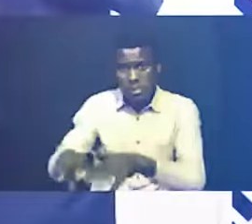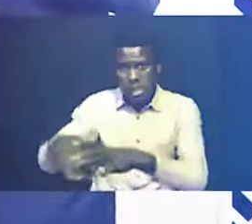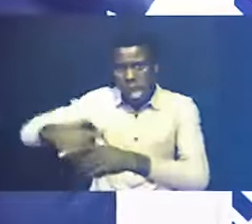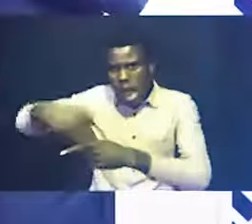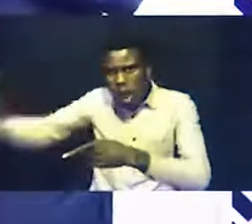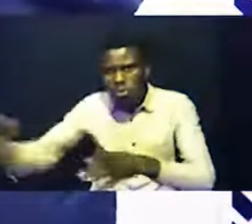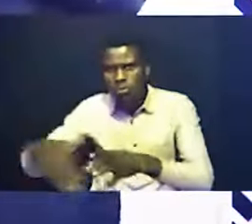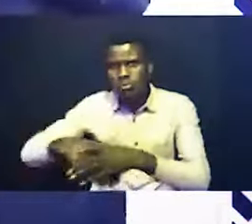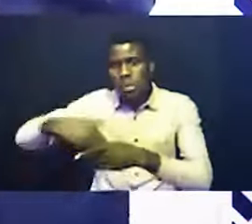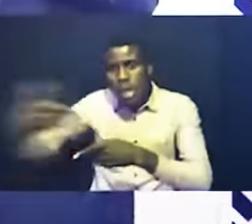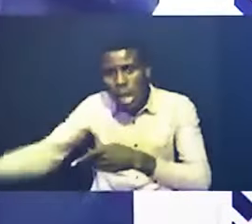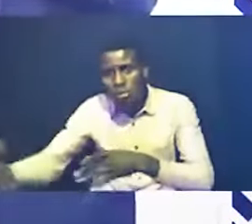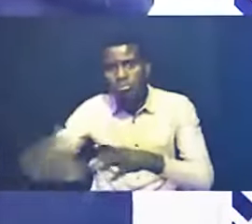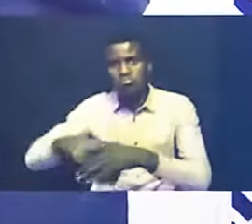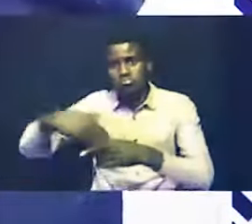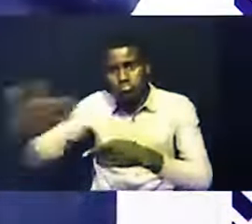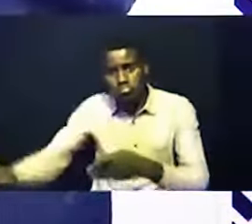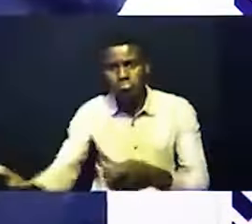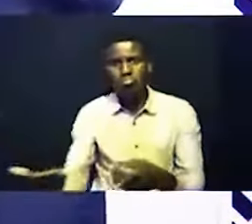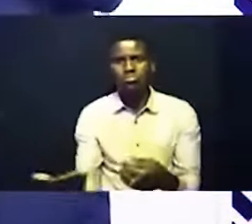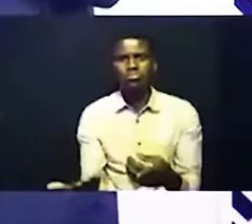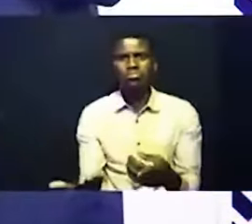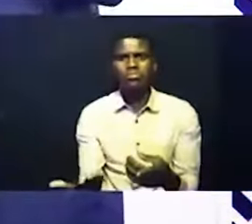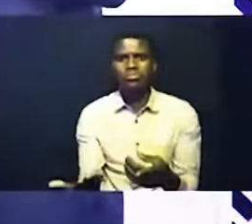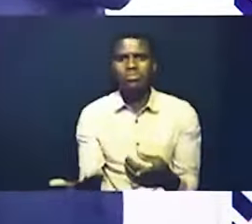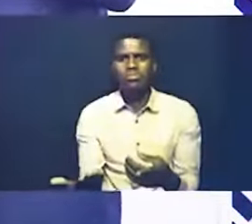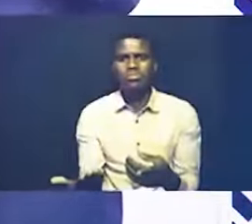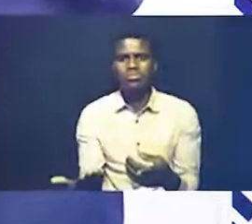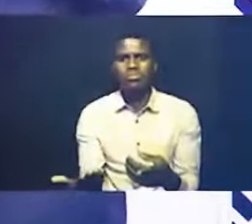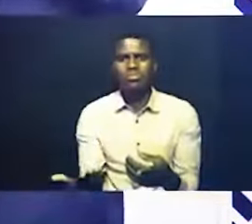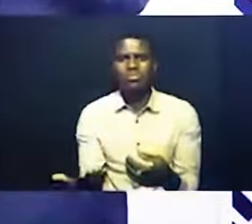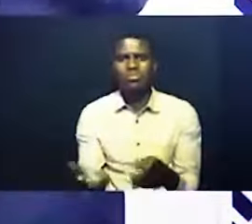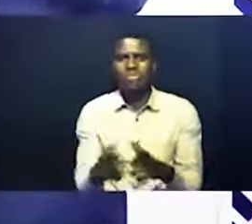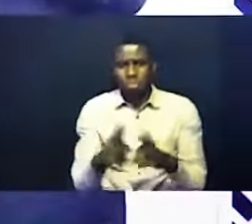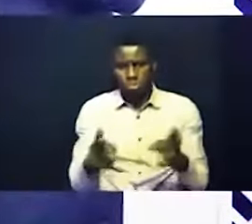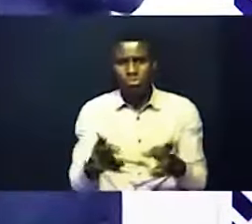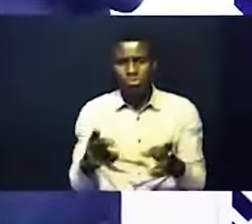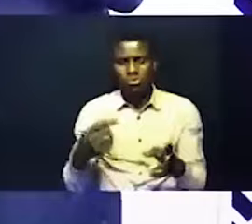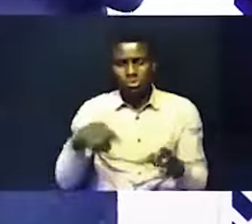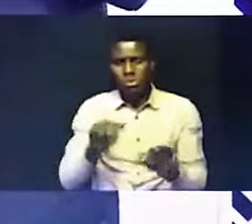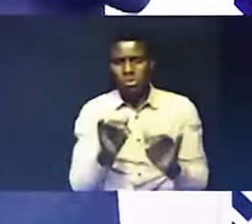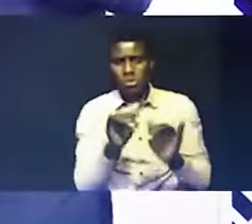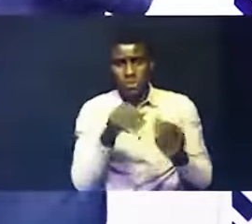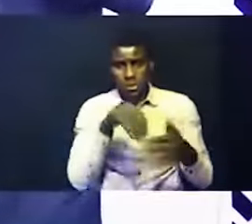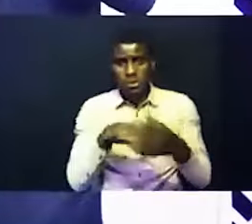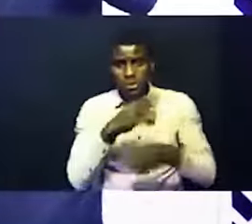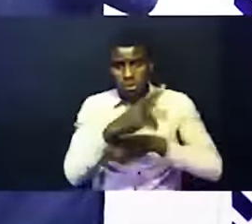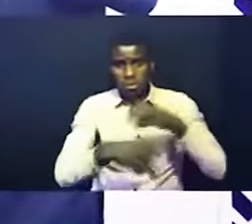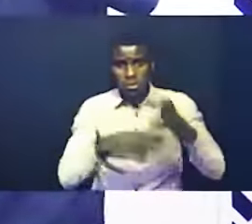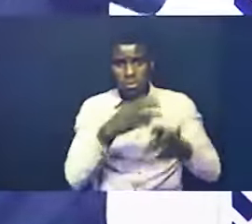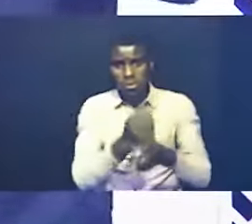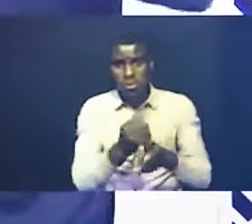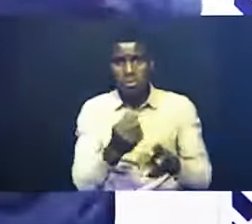beings so bying like you are living even with people who have demons in